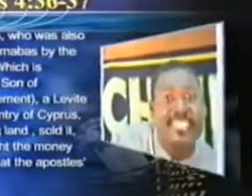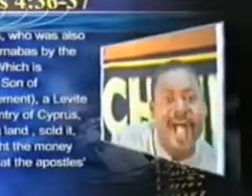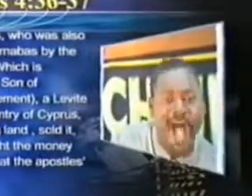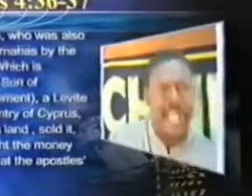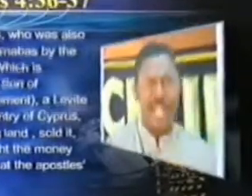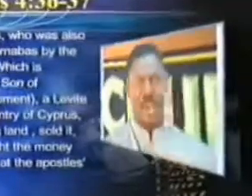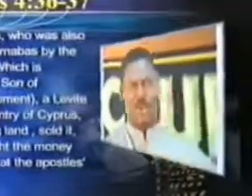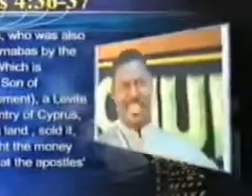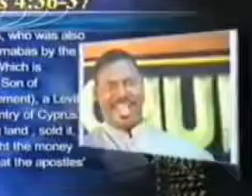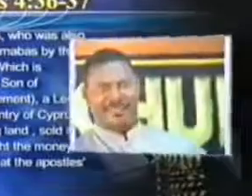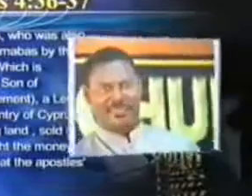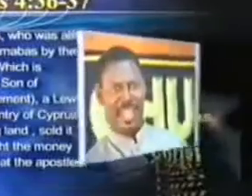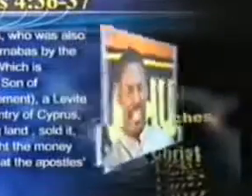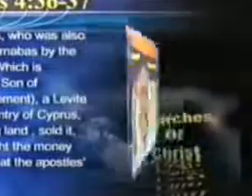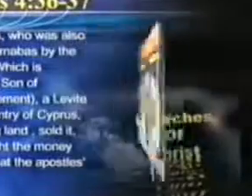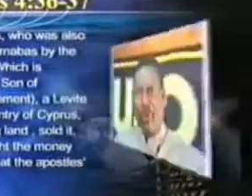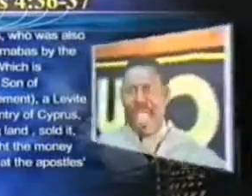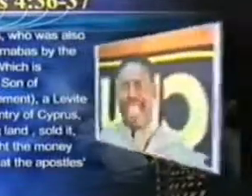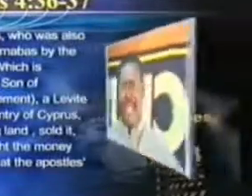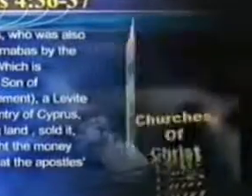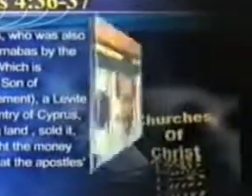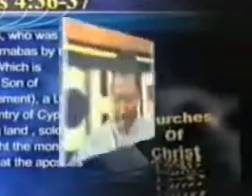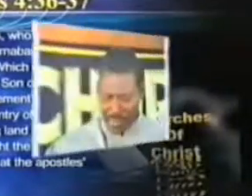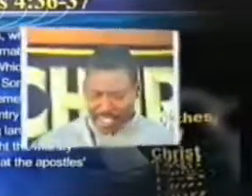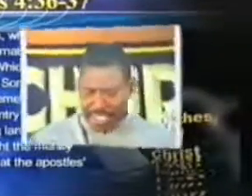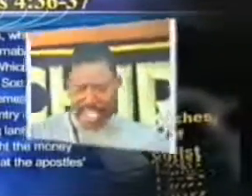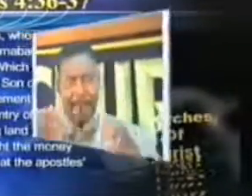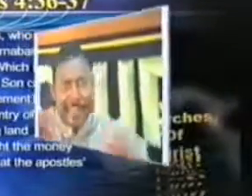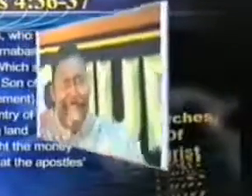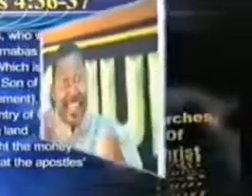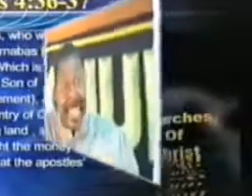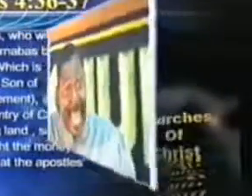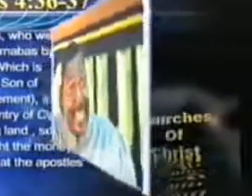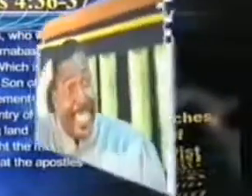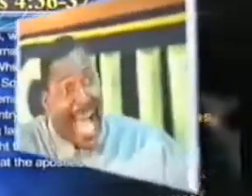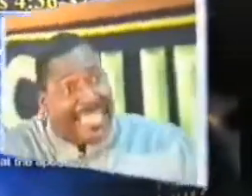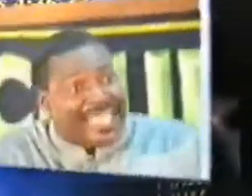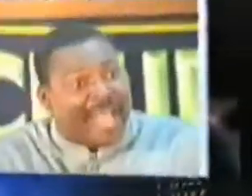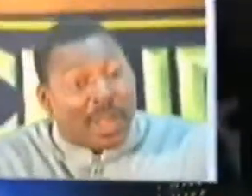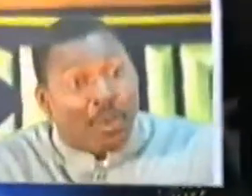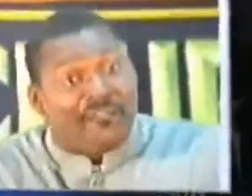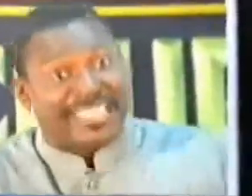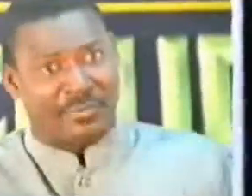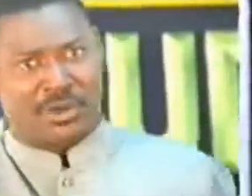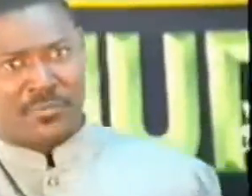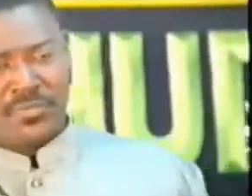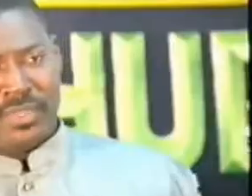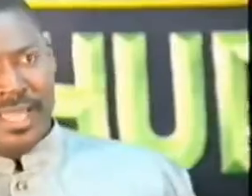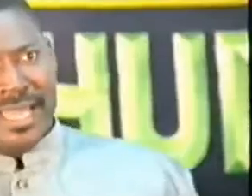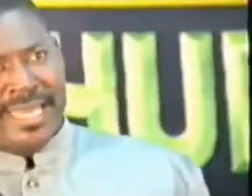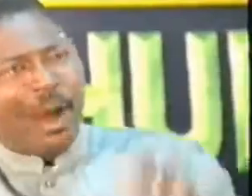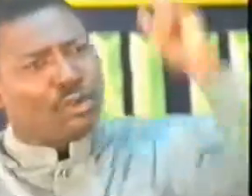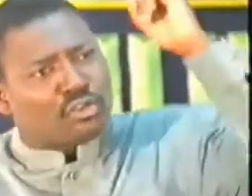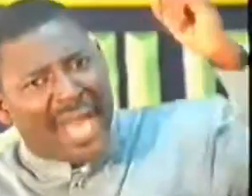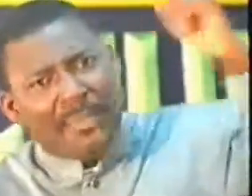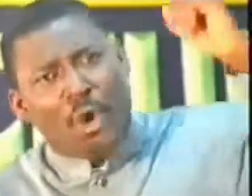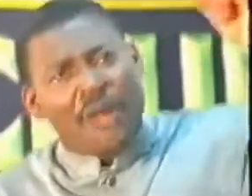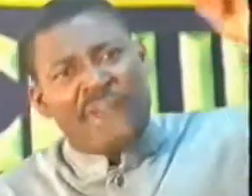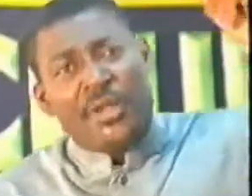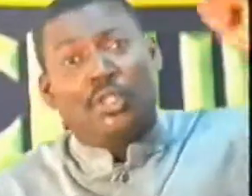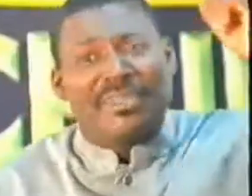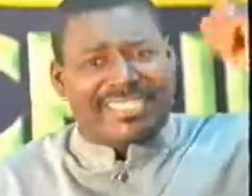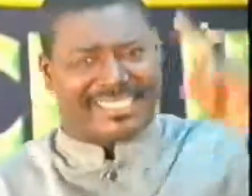feet hallelujah the bible I can say ebra christianity sha asie the book of acts mono na wo sue